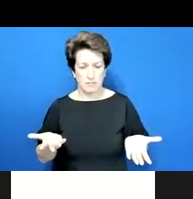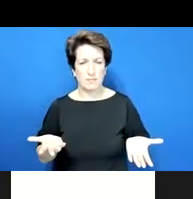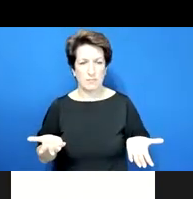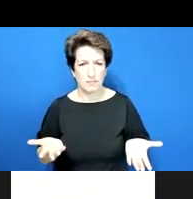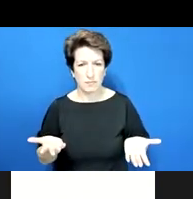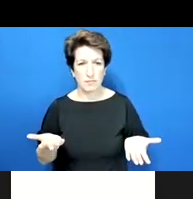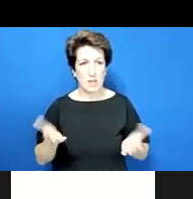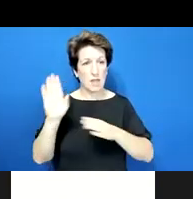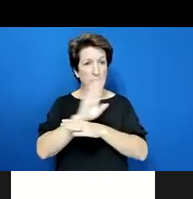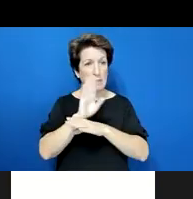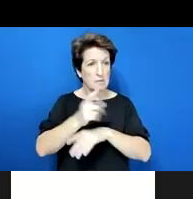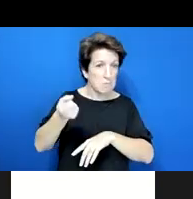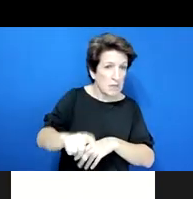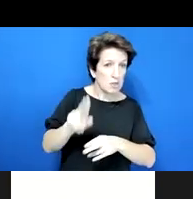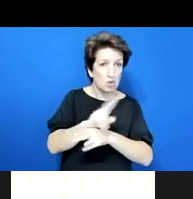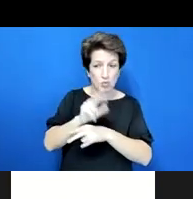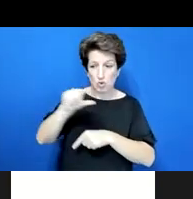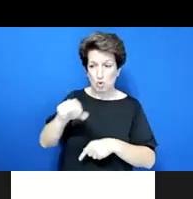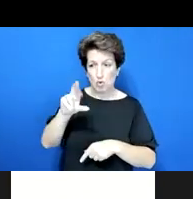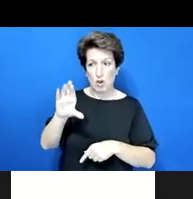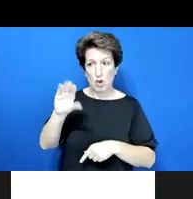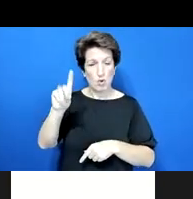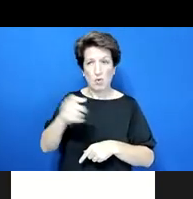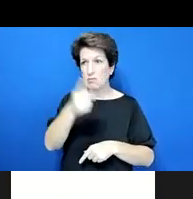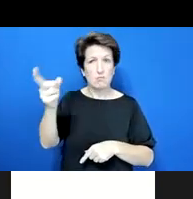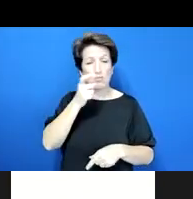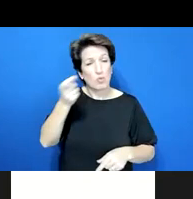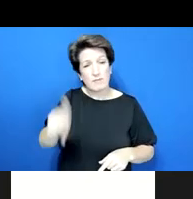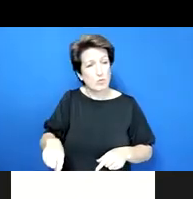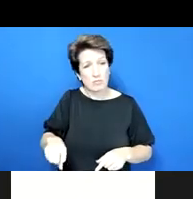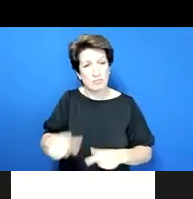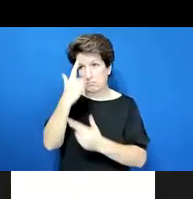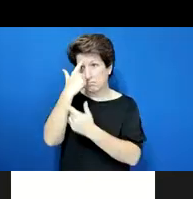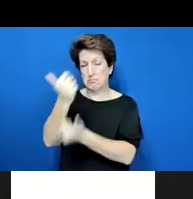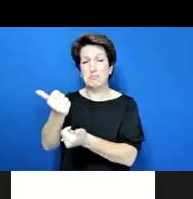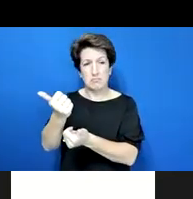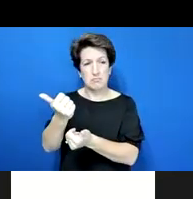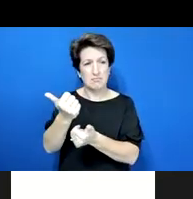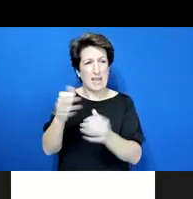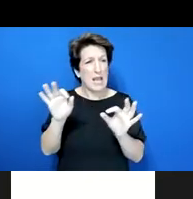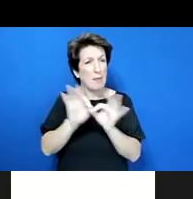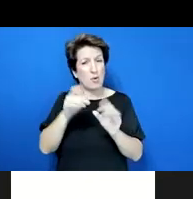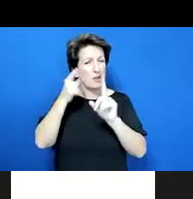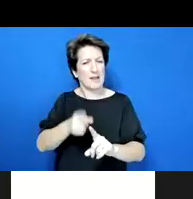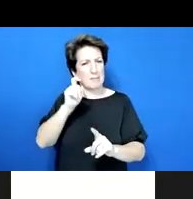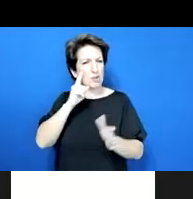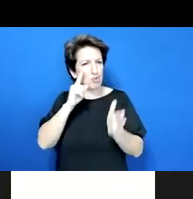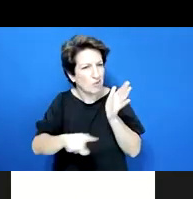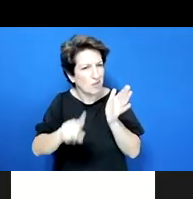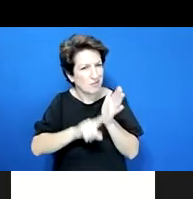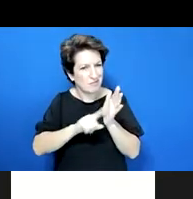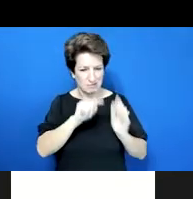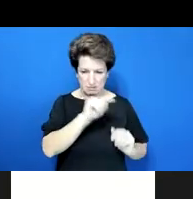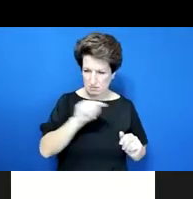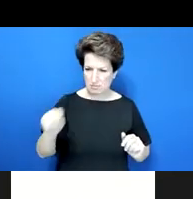to use the QR code if they don't want to, as long as they're doing the check of the records.